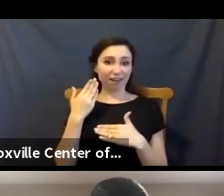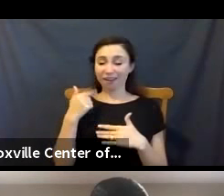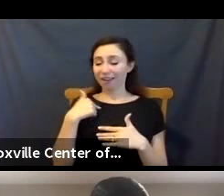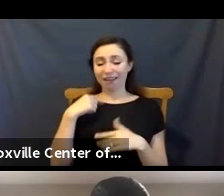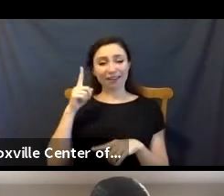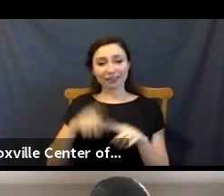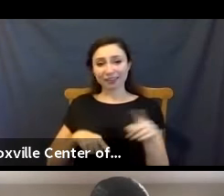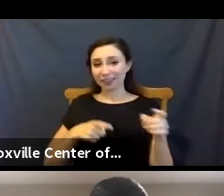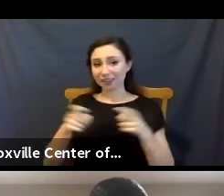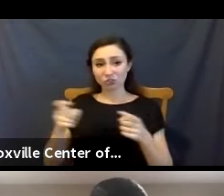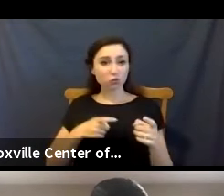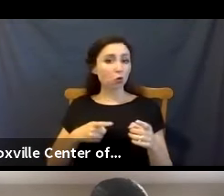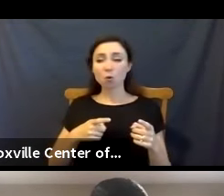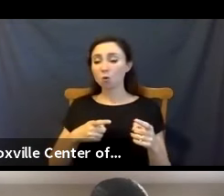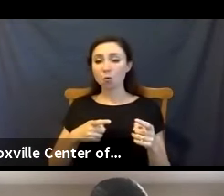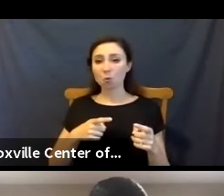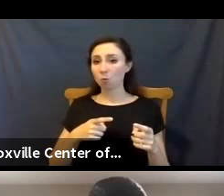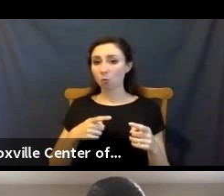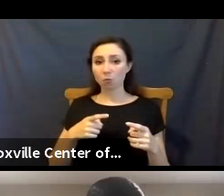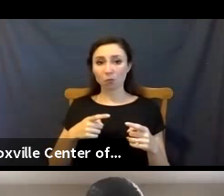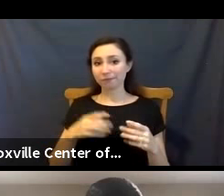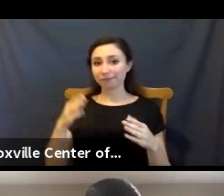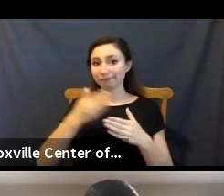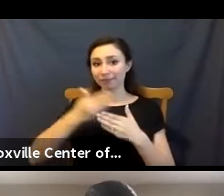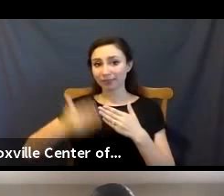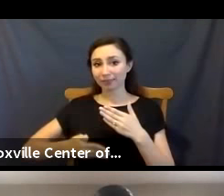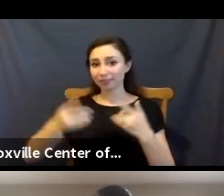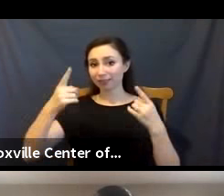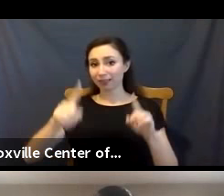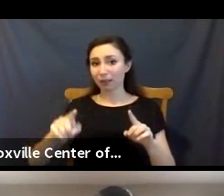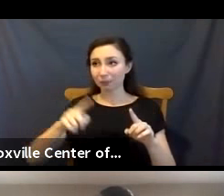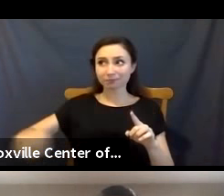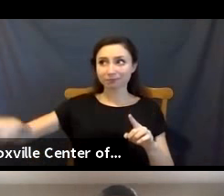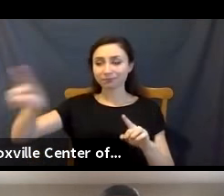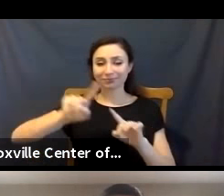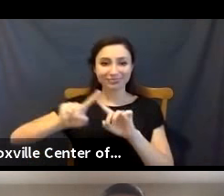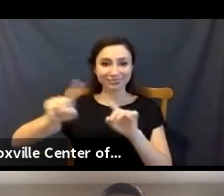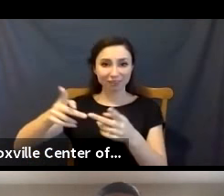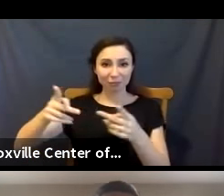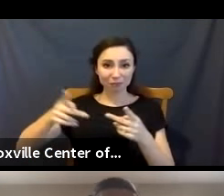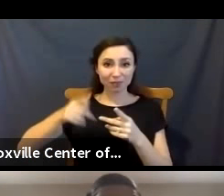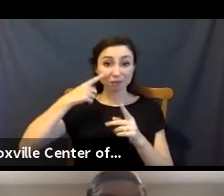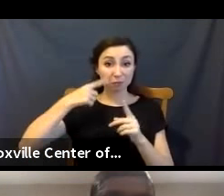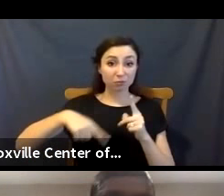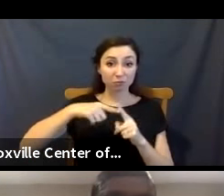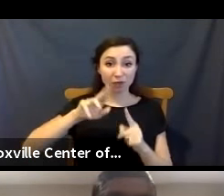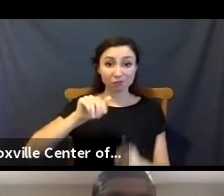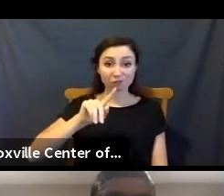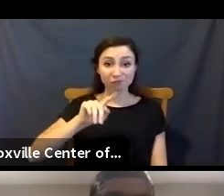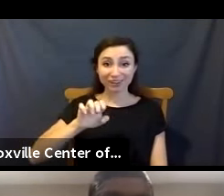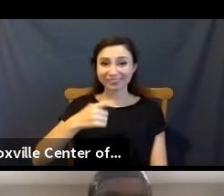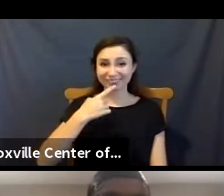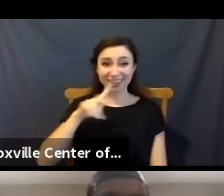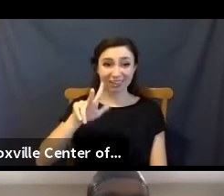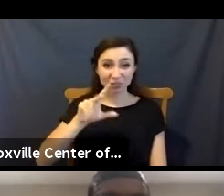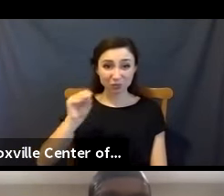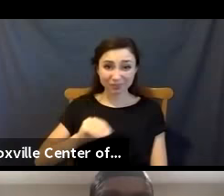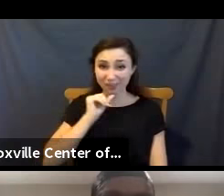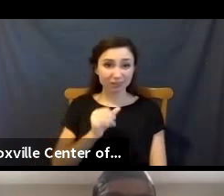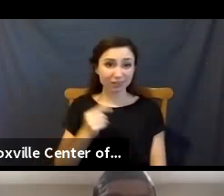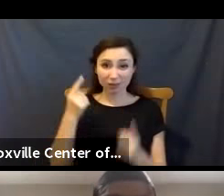elsewhere. And even really made a concession, for example, on the positivity rate, saying, look, they say 3%, but we're not going to get